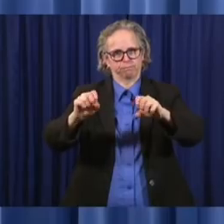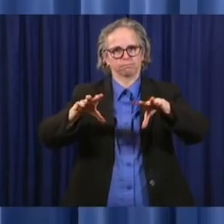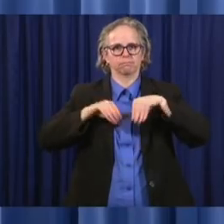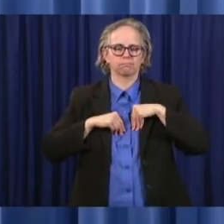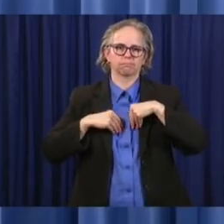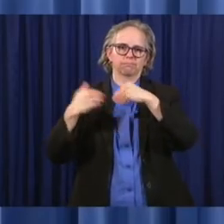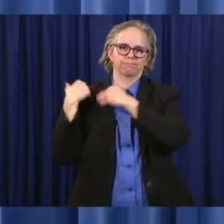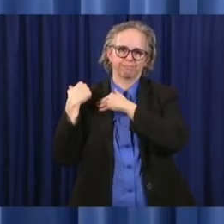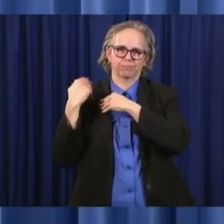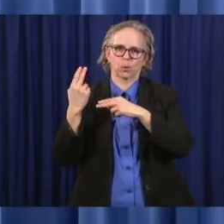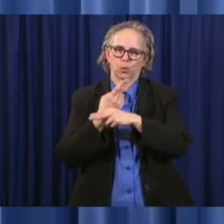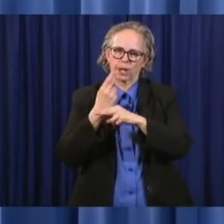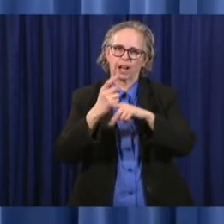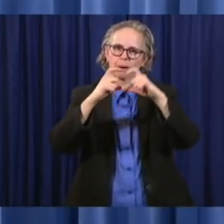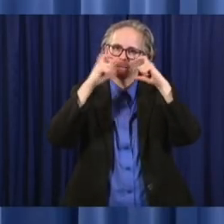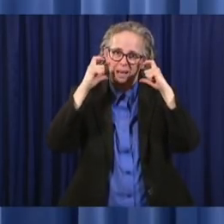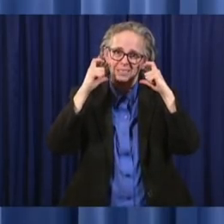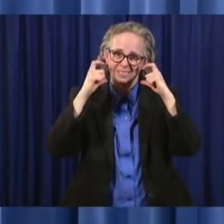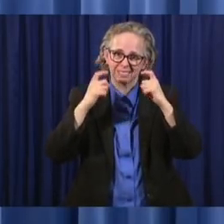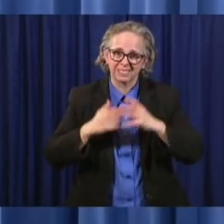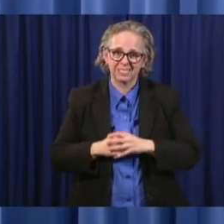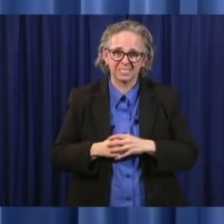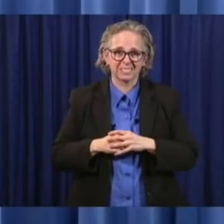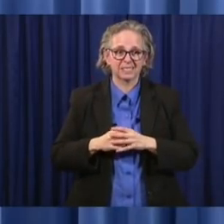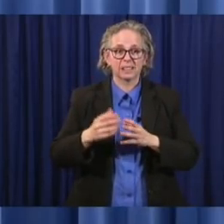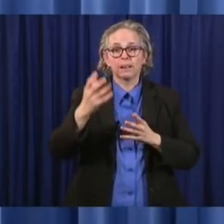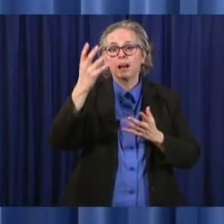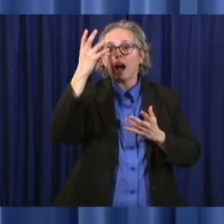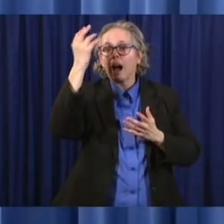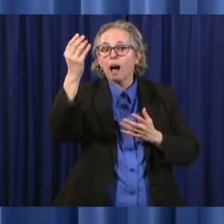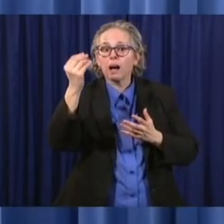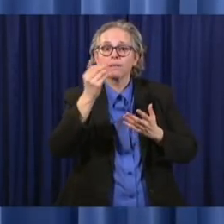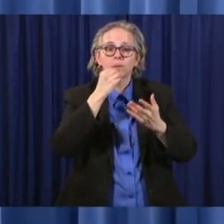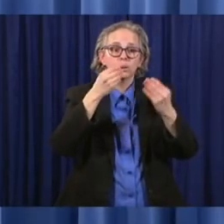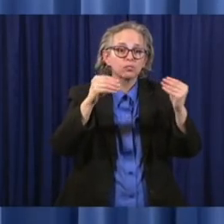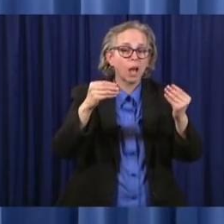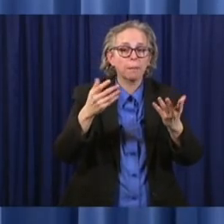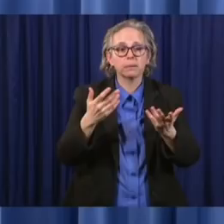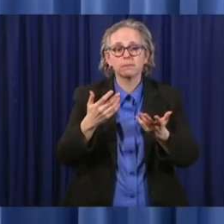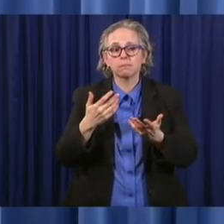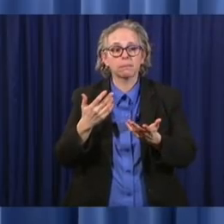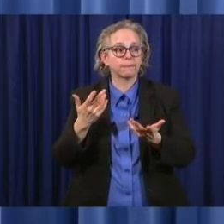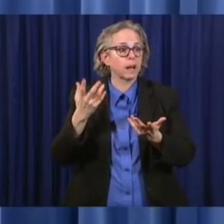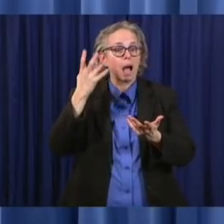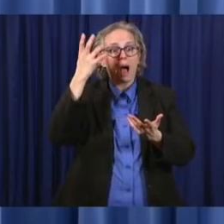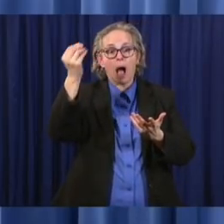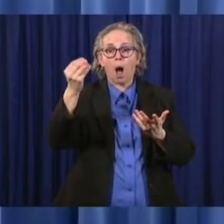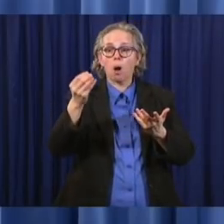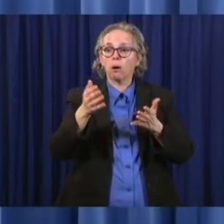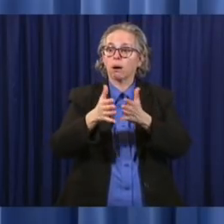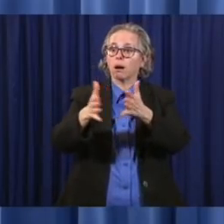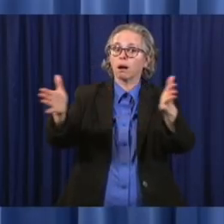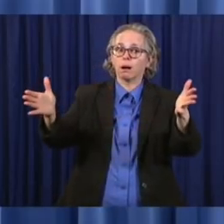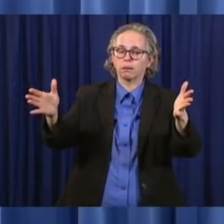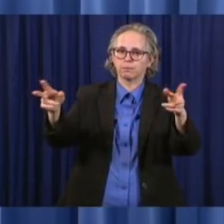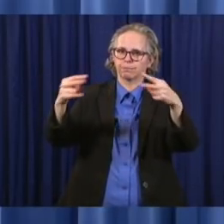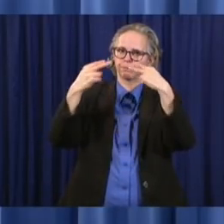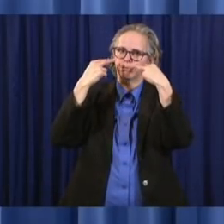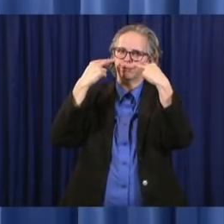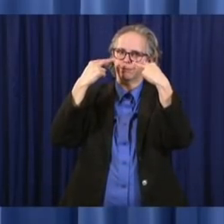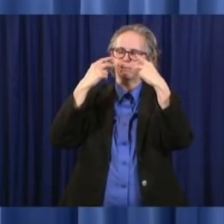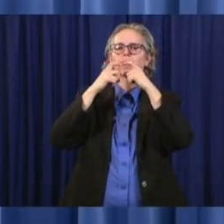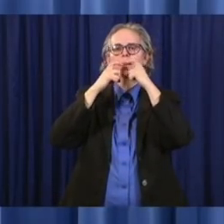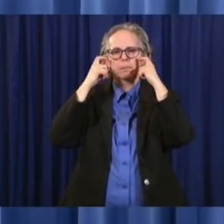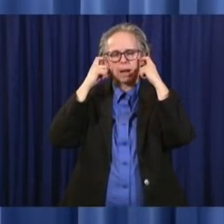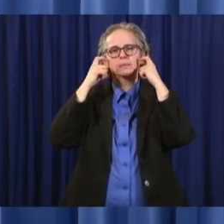go to the grocery store, they go to the hardware store, wherever they're going, if they're out in public, they need to wear that